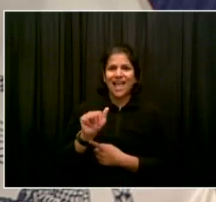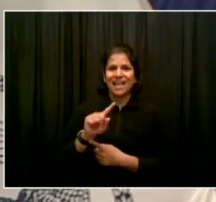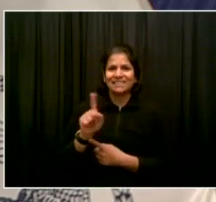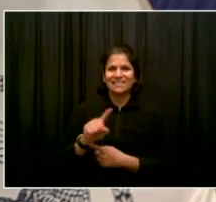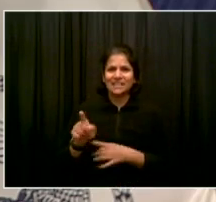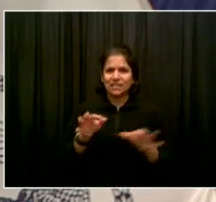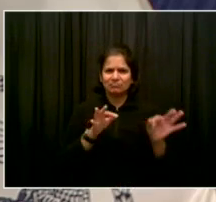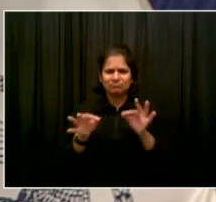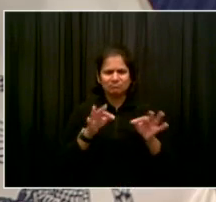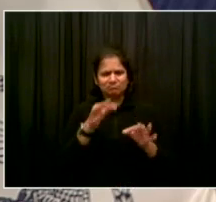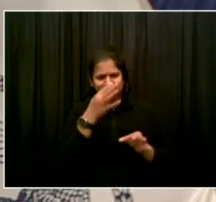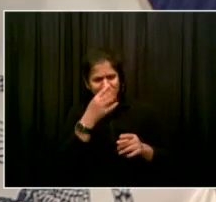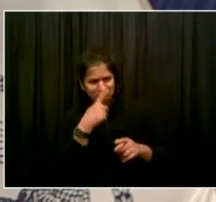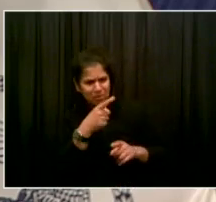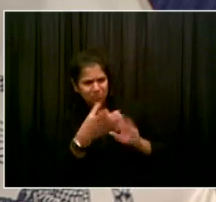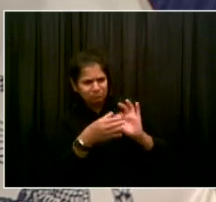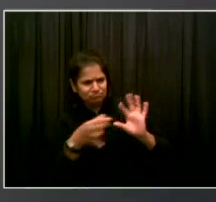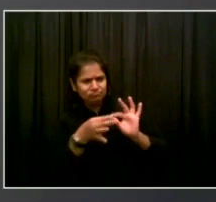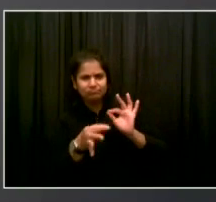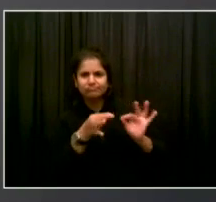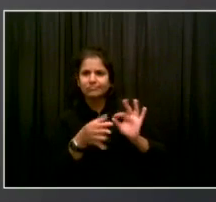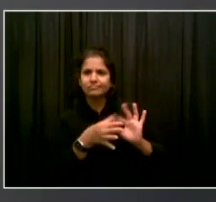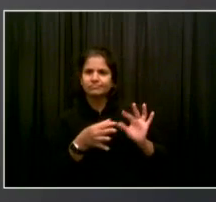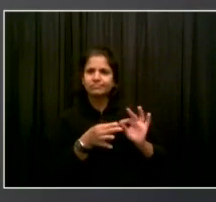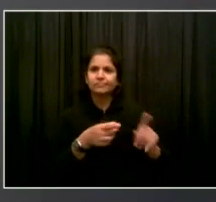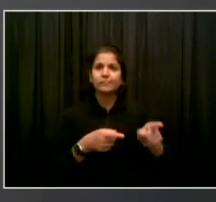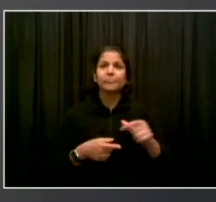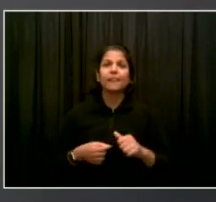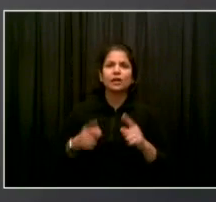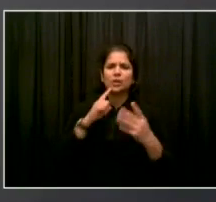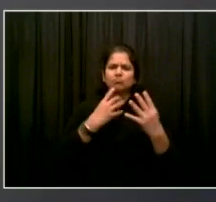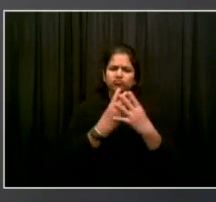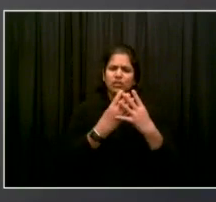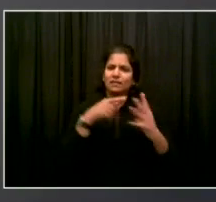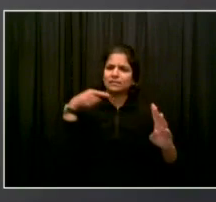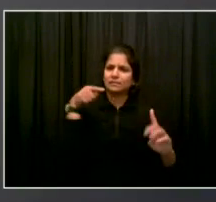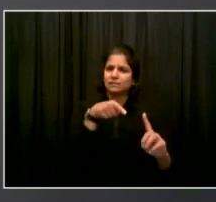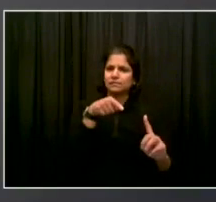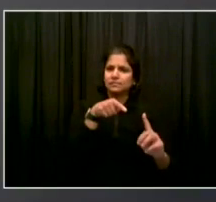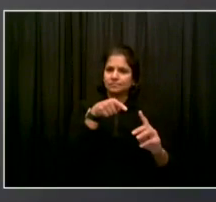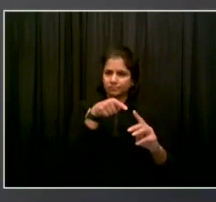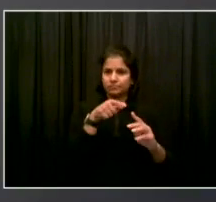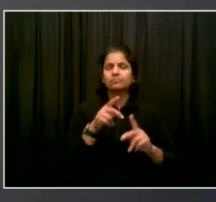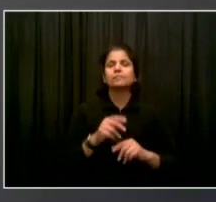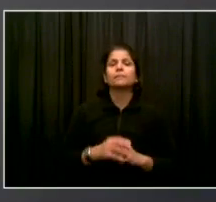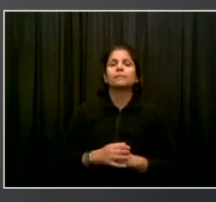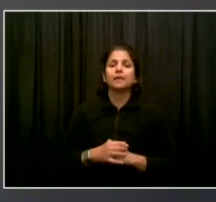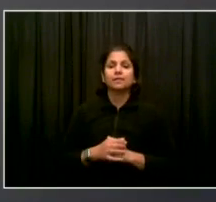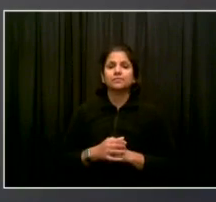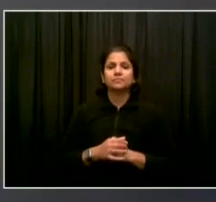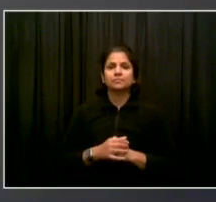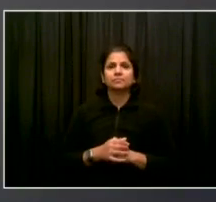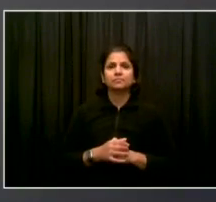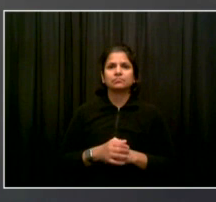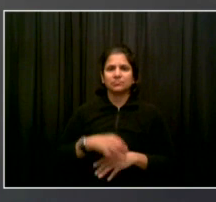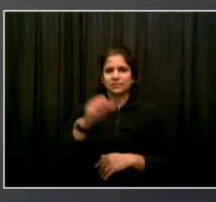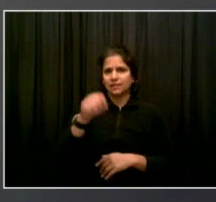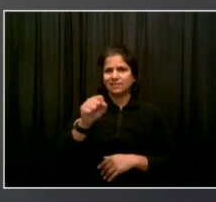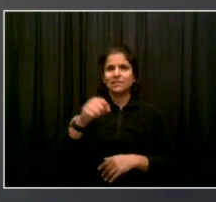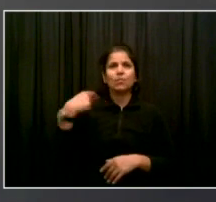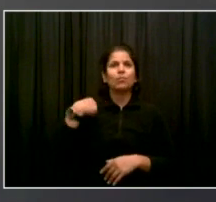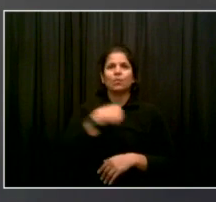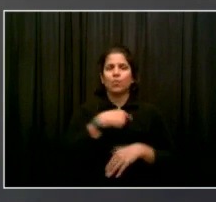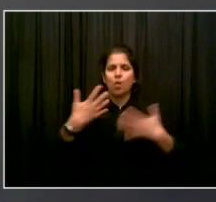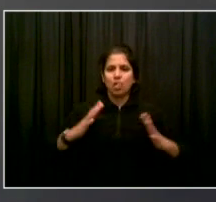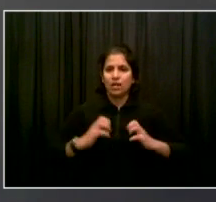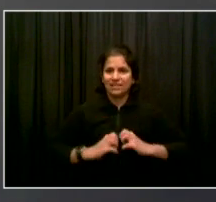Yes, thank you, sir. We have opened up another unit for inmates who are infected so that we can